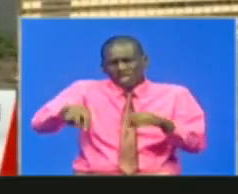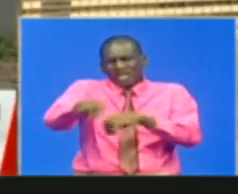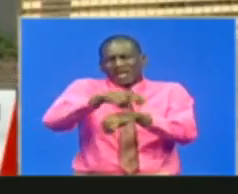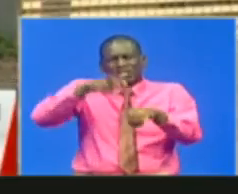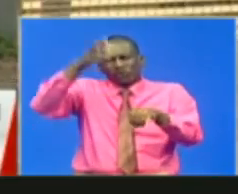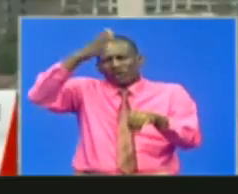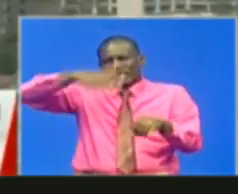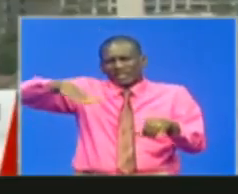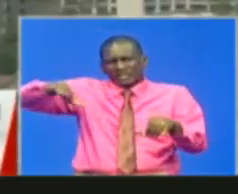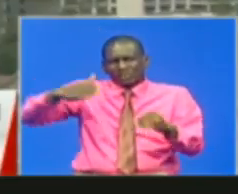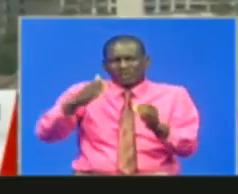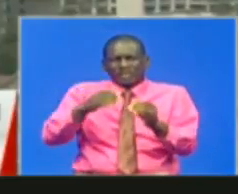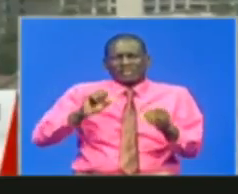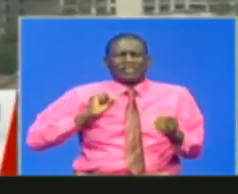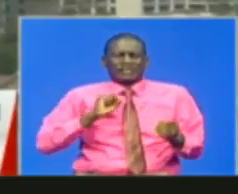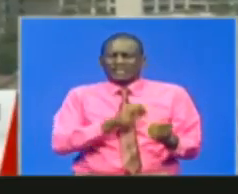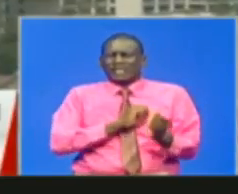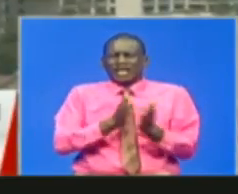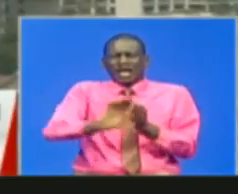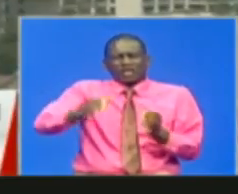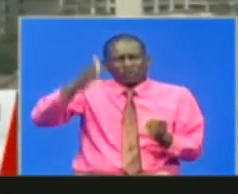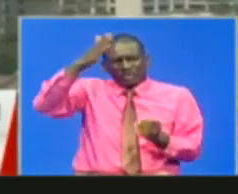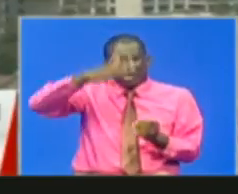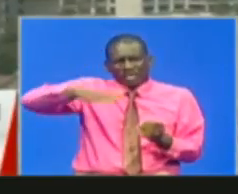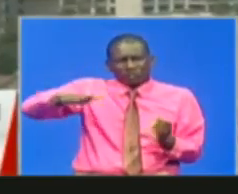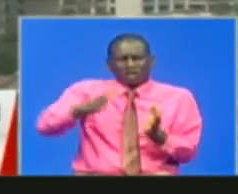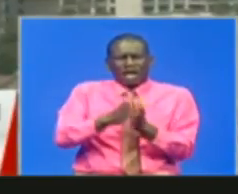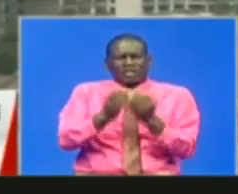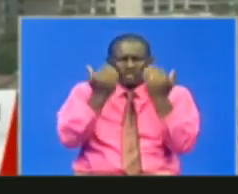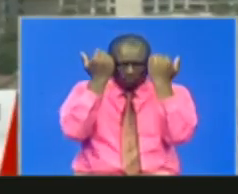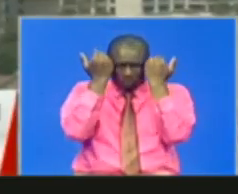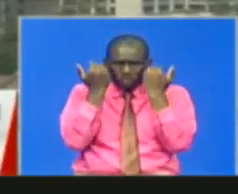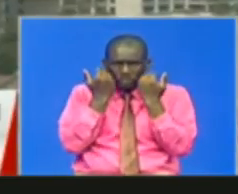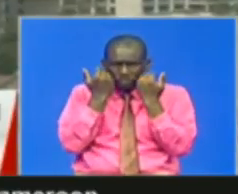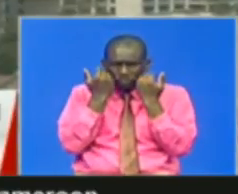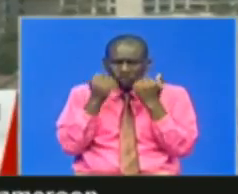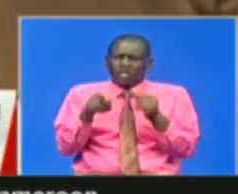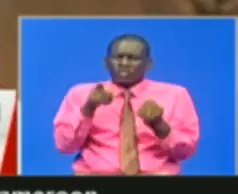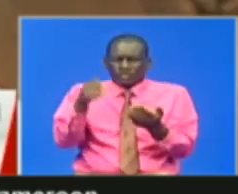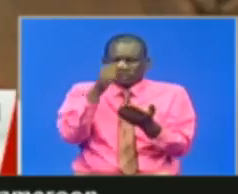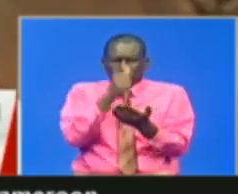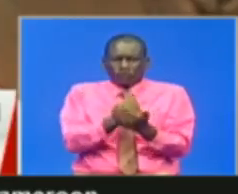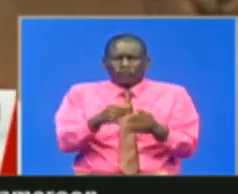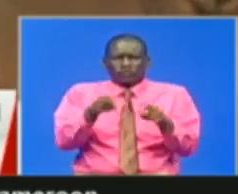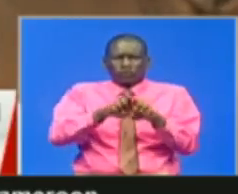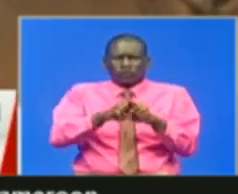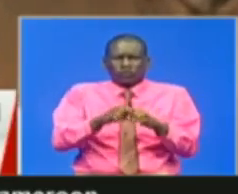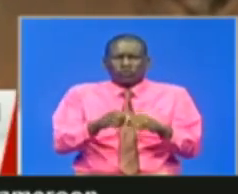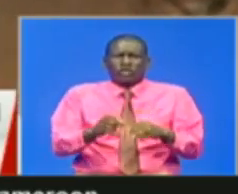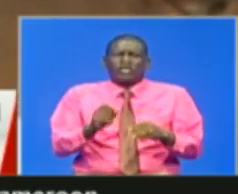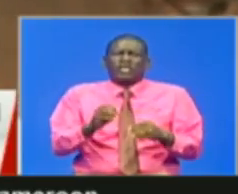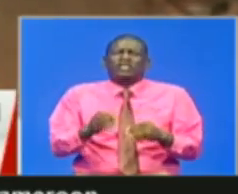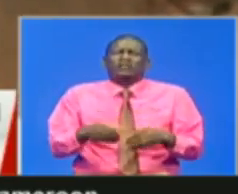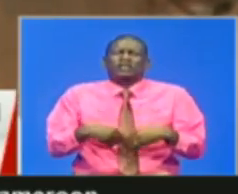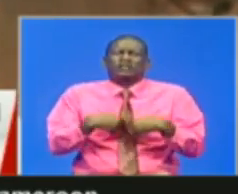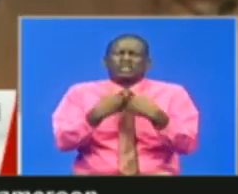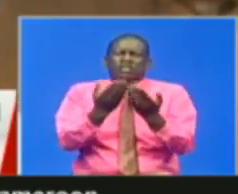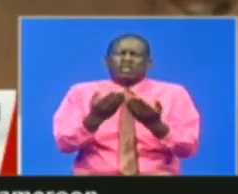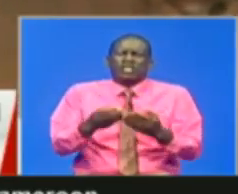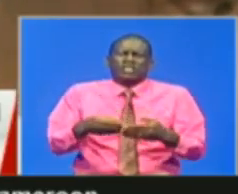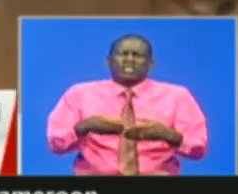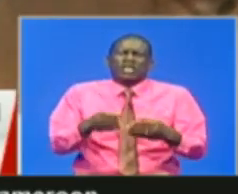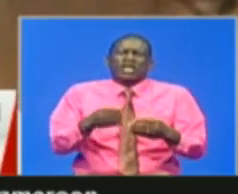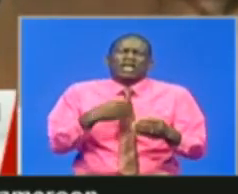Assembly, Senate and County Assemblies, and the Judiciary. This office is also tasked with auditing commissions and